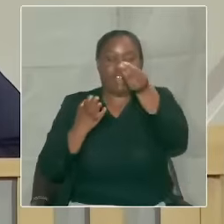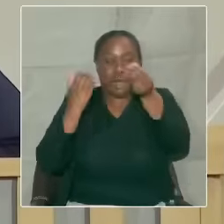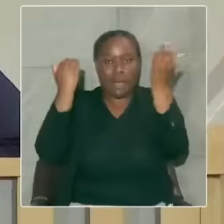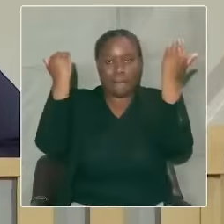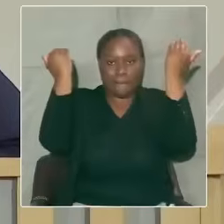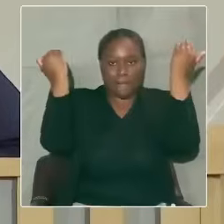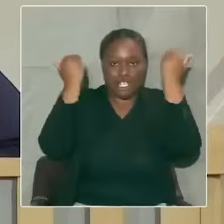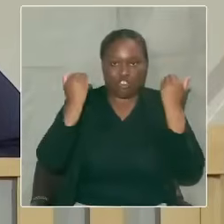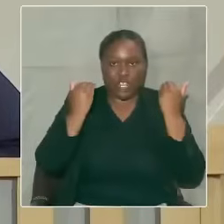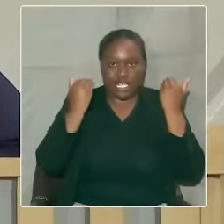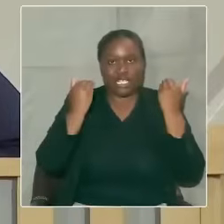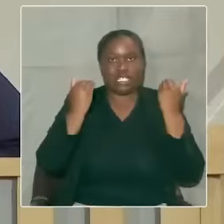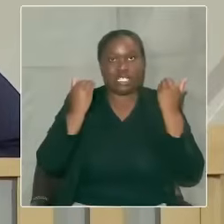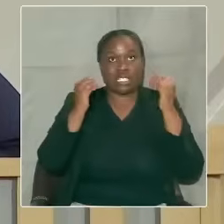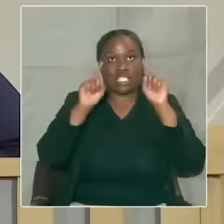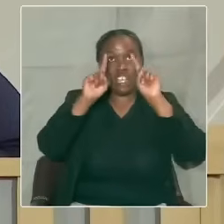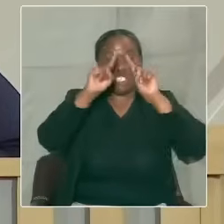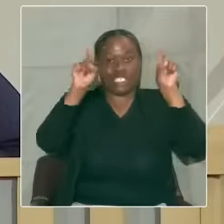will then